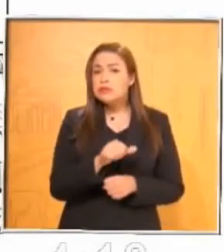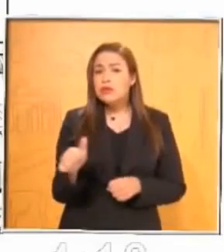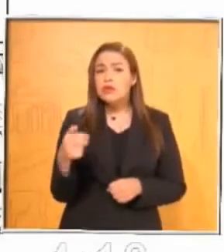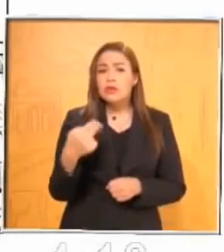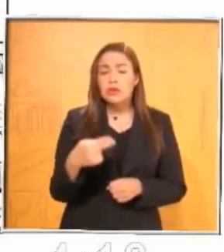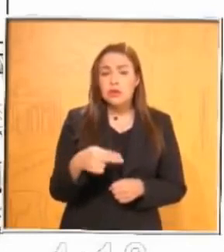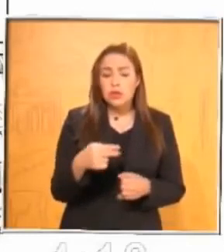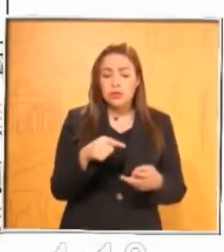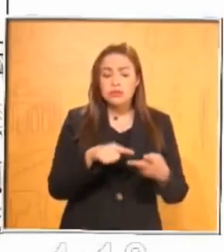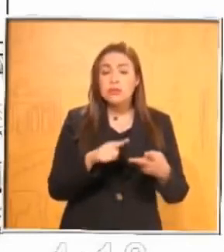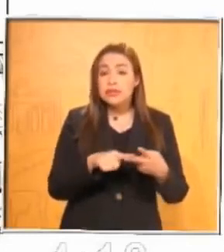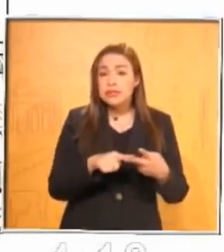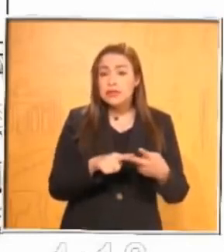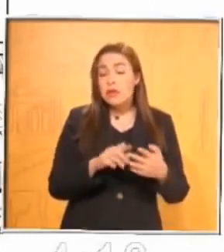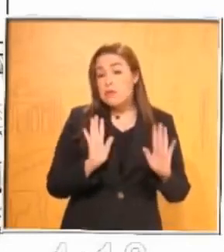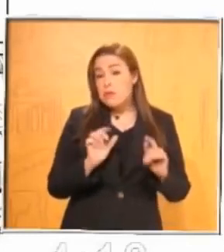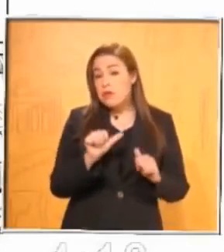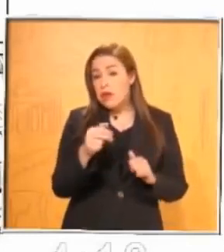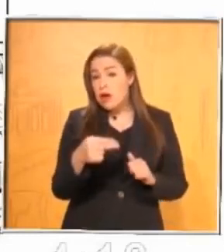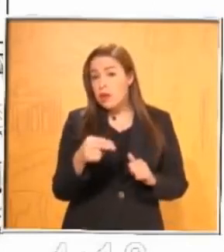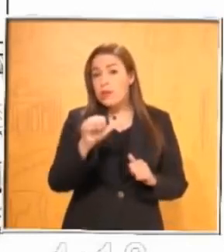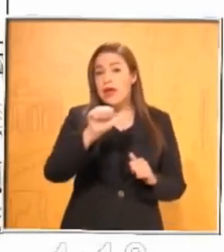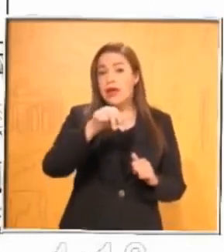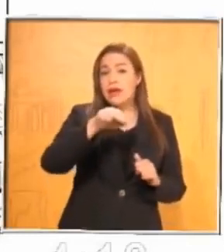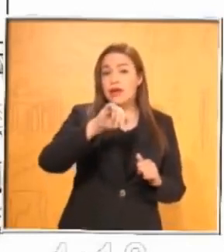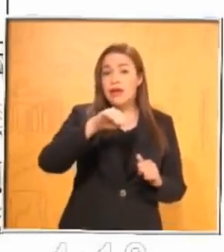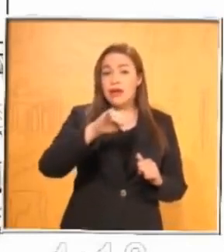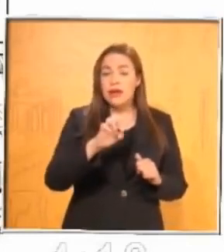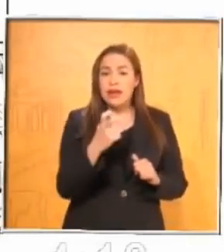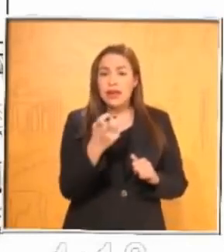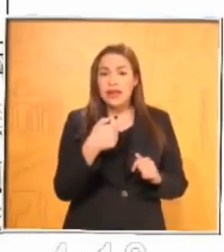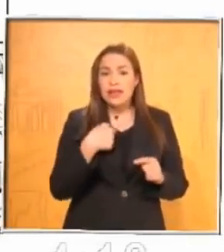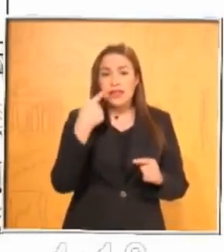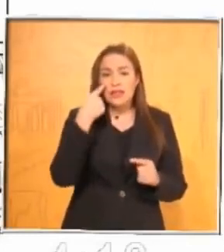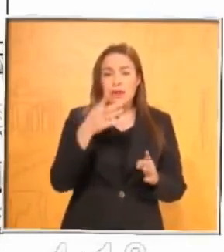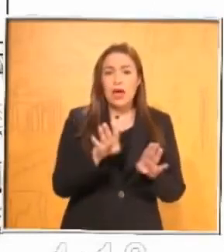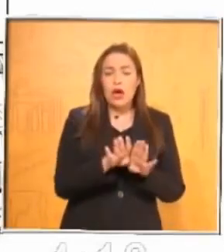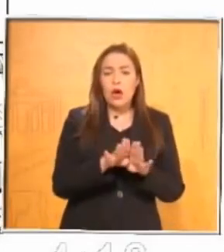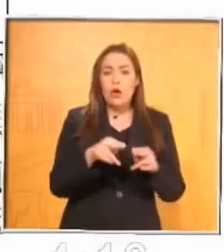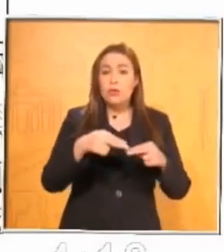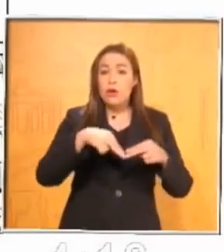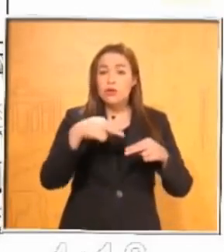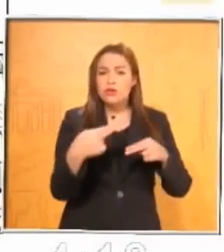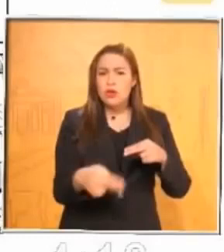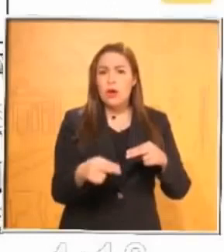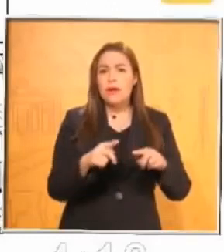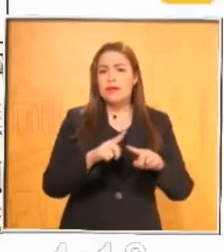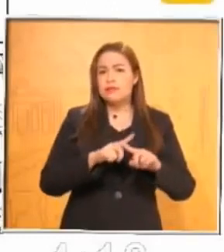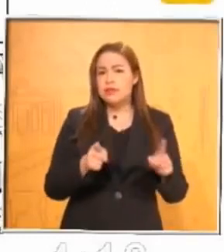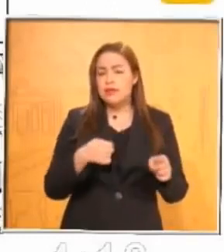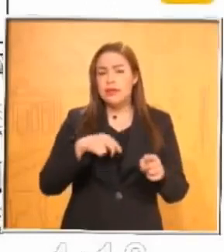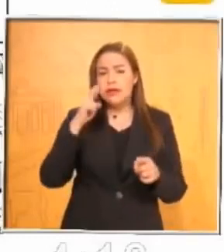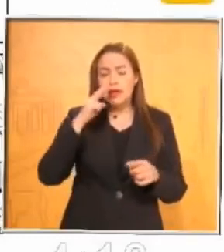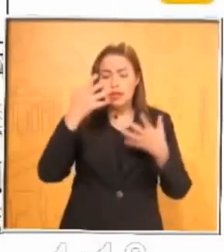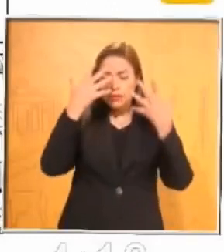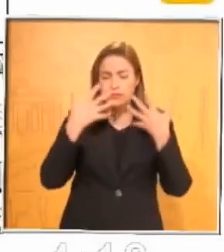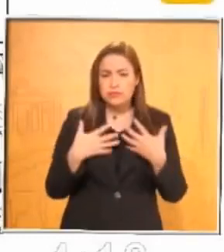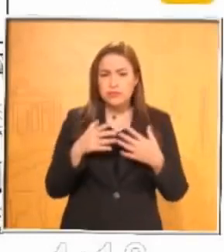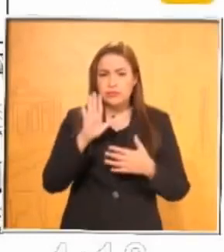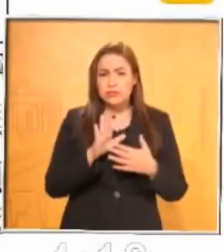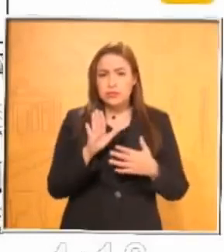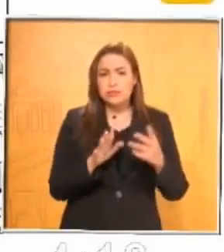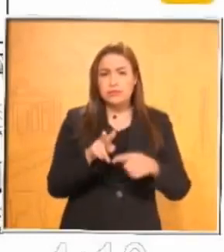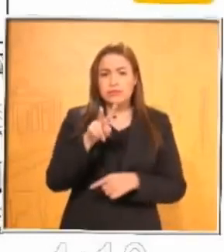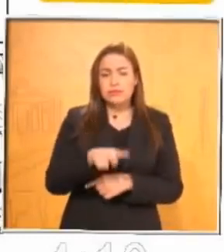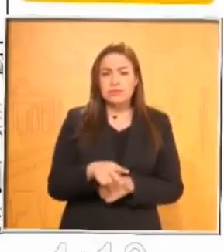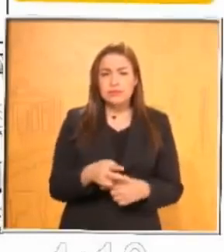the anime? Manga are comics or graphic novels created in Japan or by creators in the Japanese